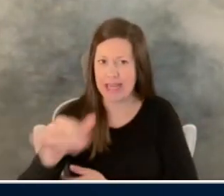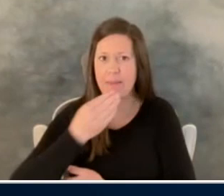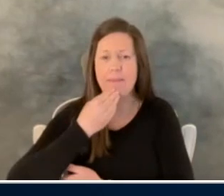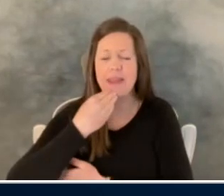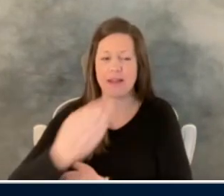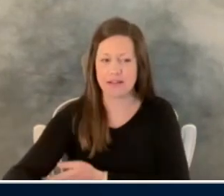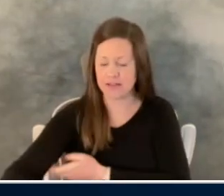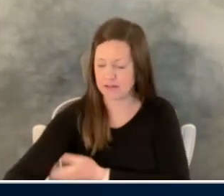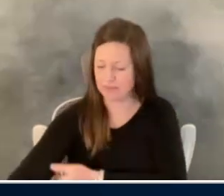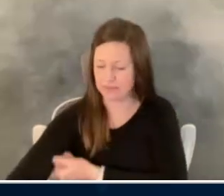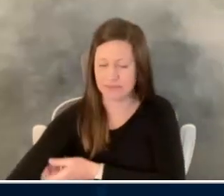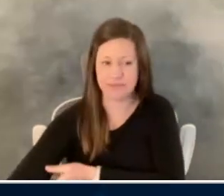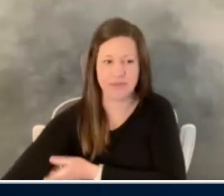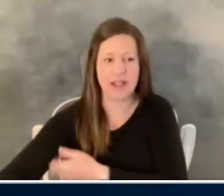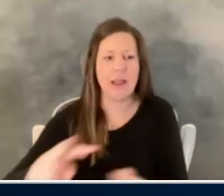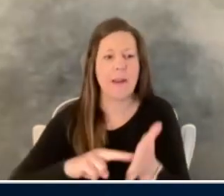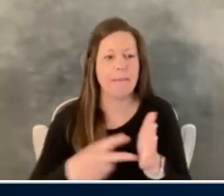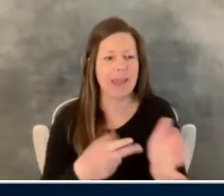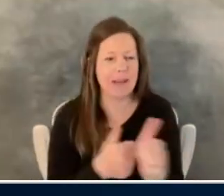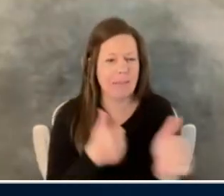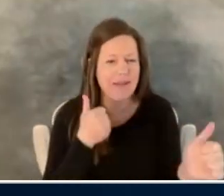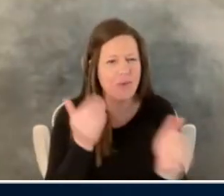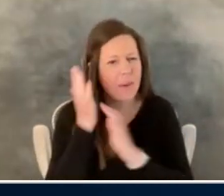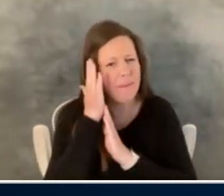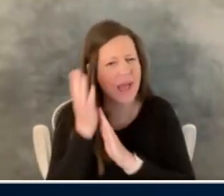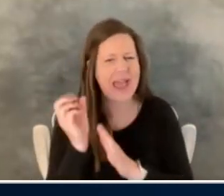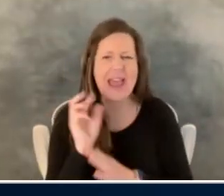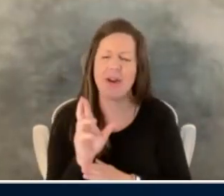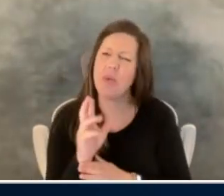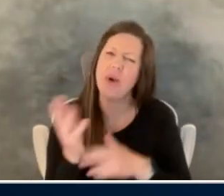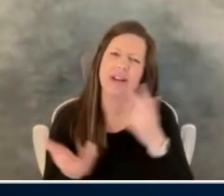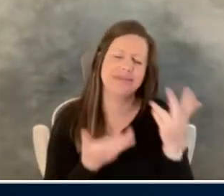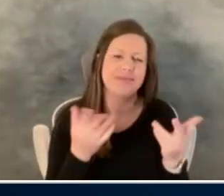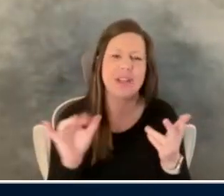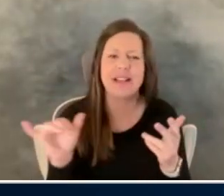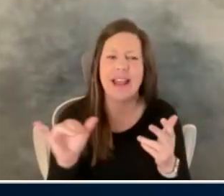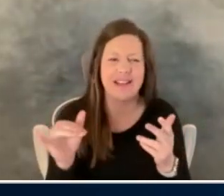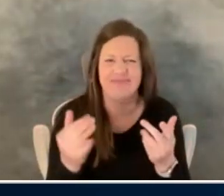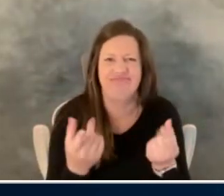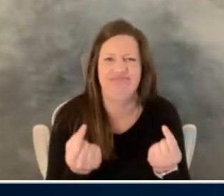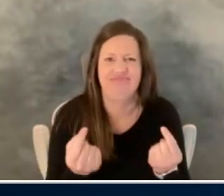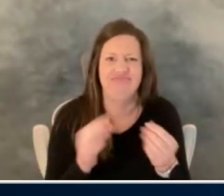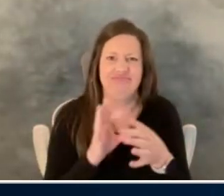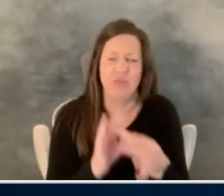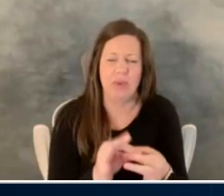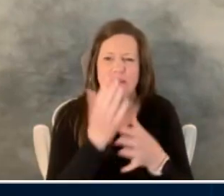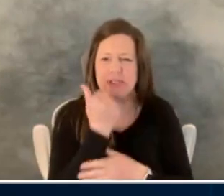before bedtime or a fatty snack? What does something fatty have to do with how you sleep?